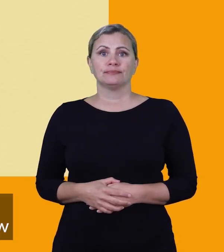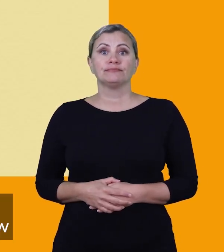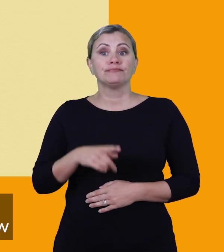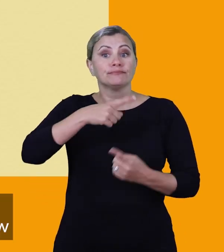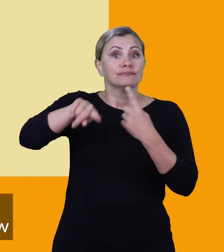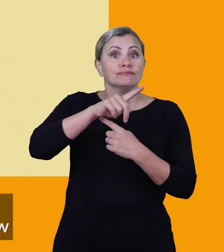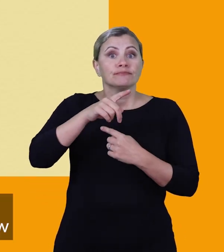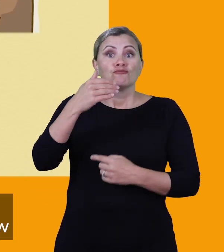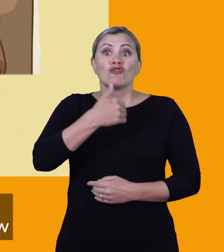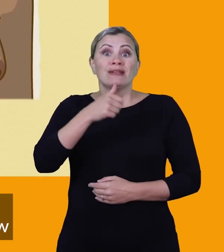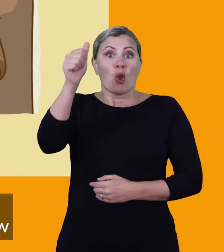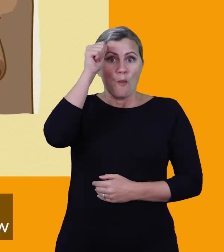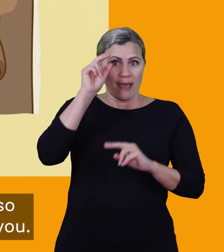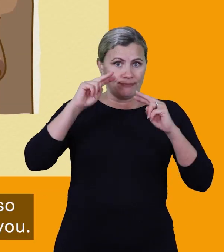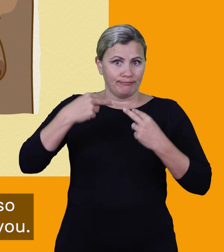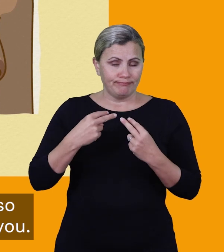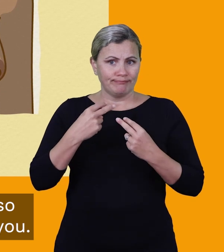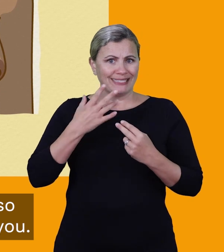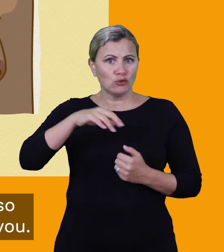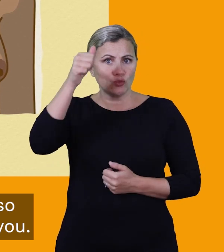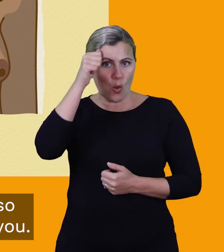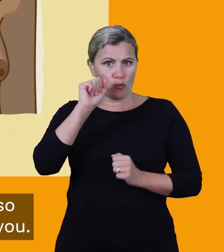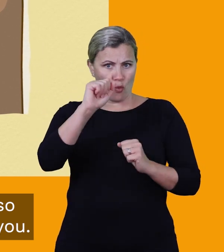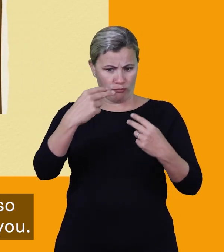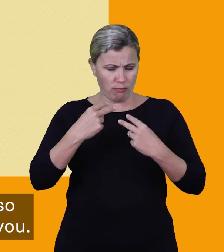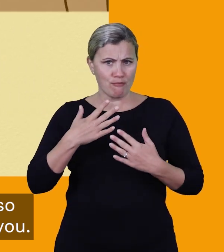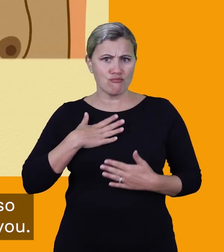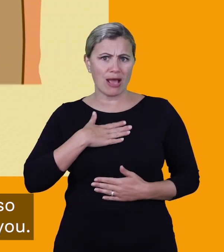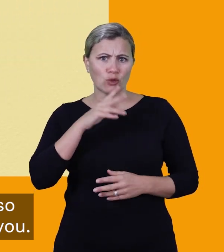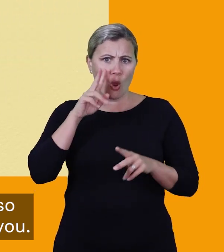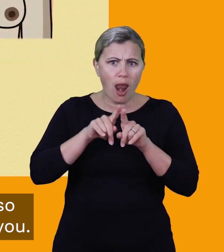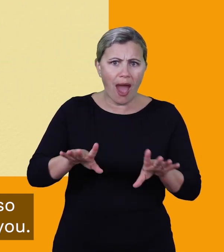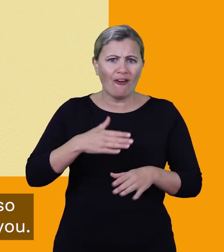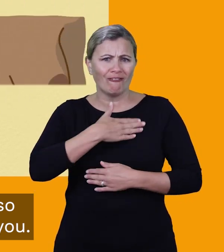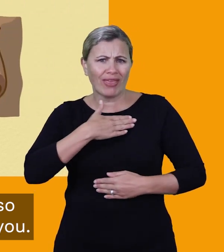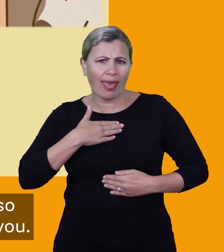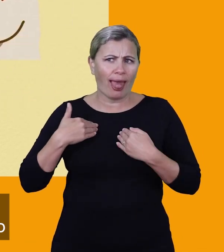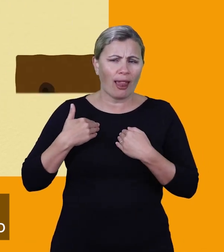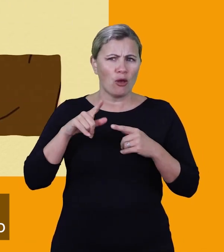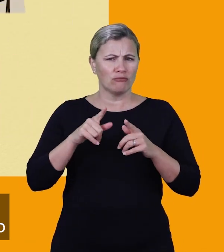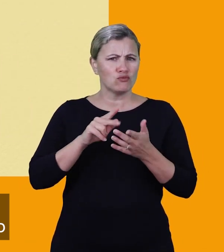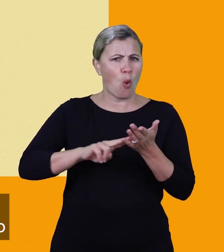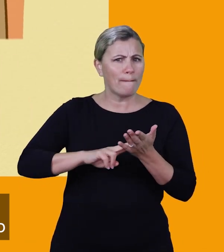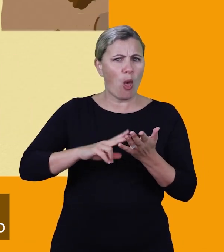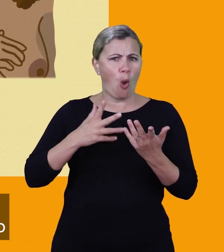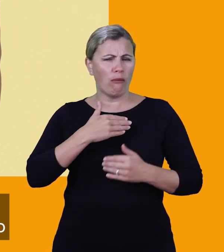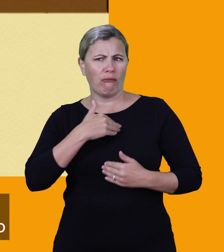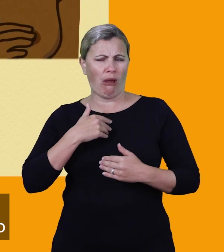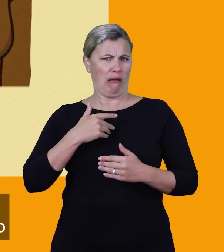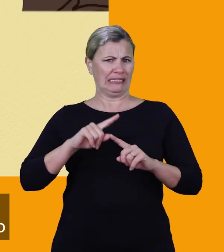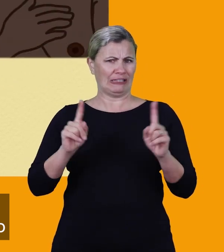Being breast aware means getting to know how your breasts look and feel, so you know what's normal for you. It's about knowing what new